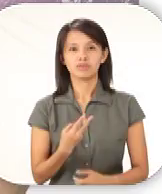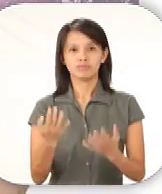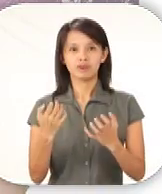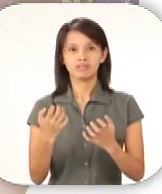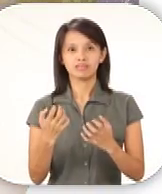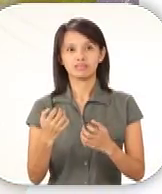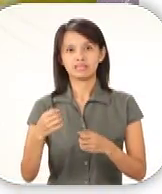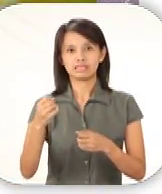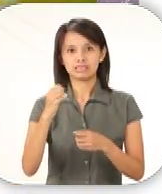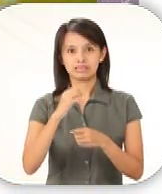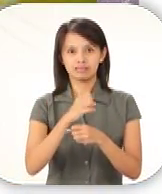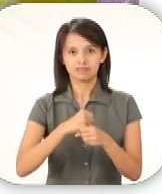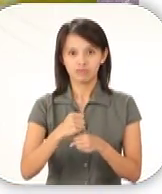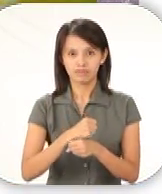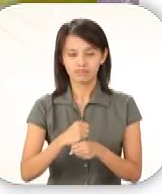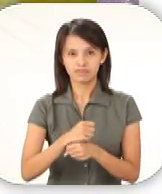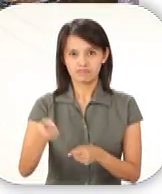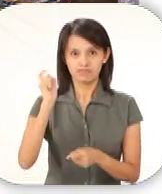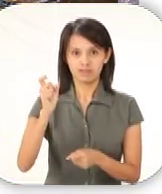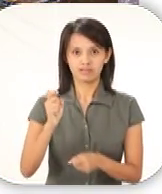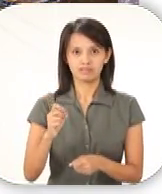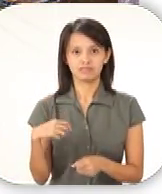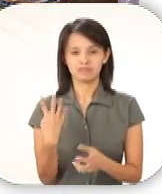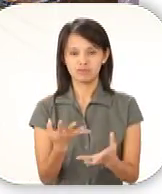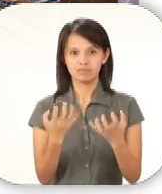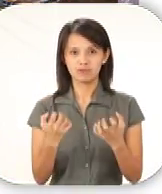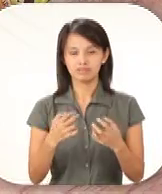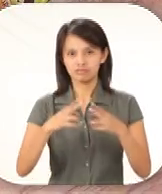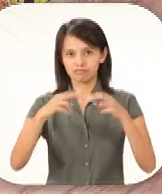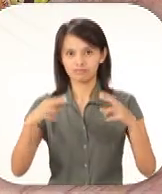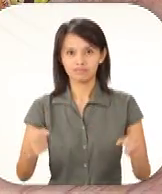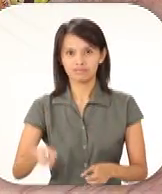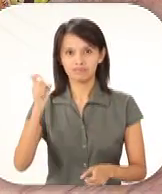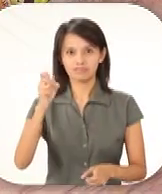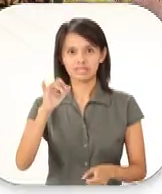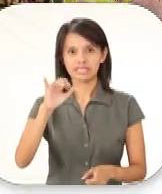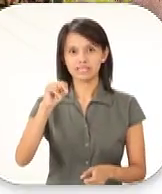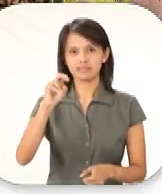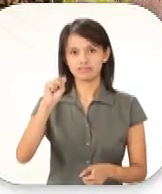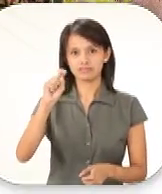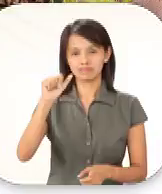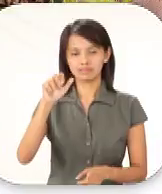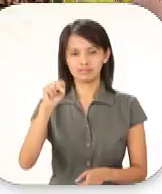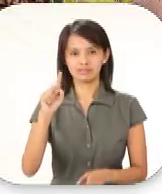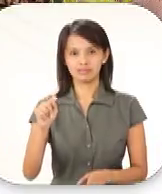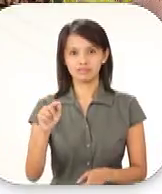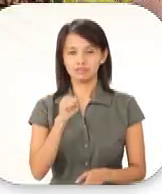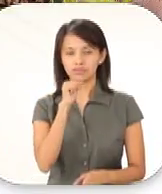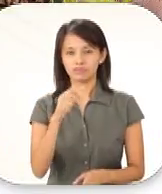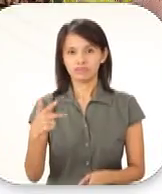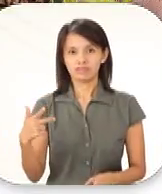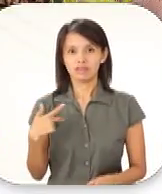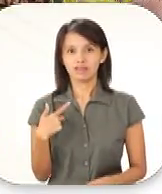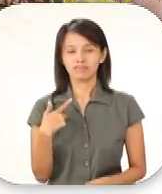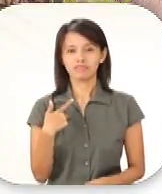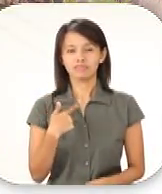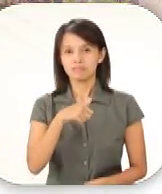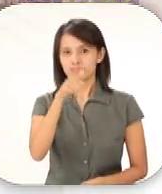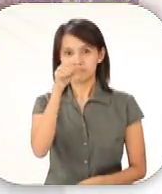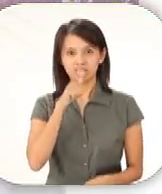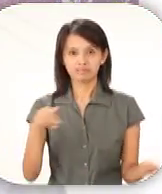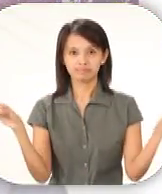instants, instant coffee, instant noodles, instant canton, instant all of these things, we do not have